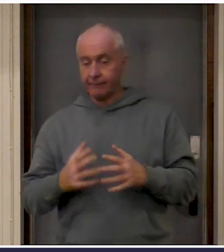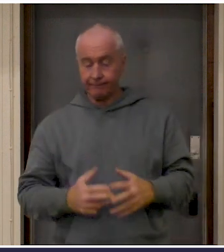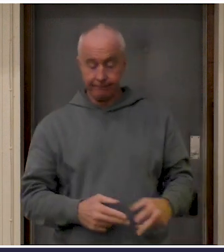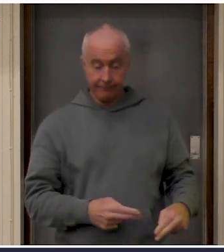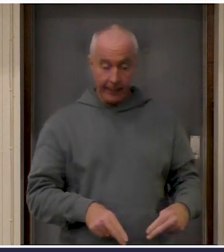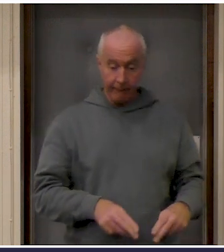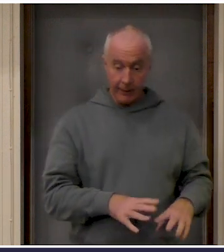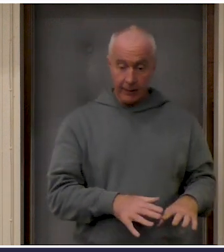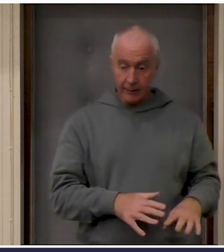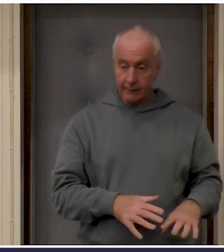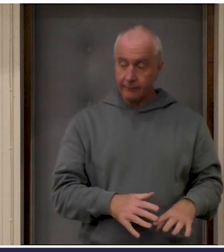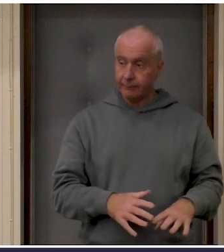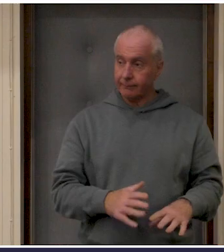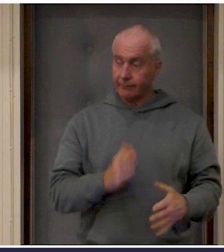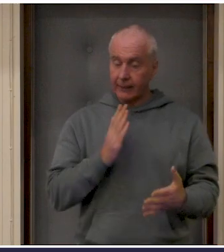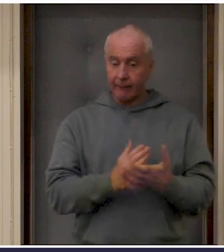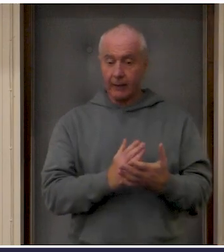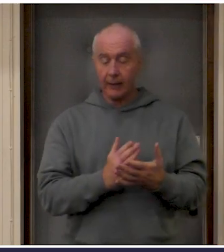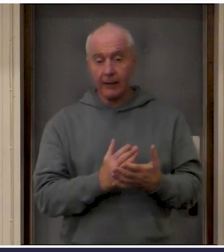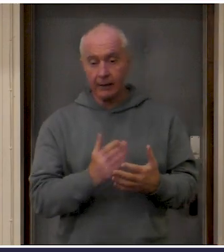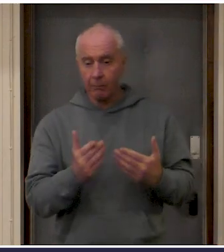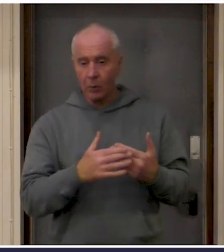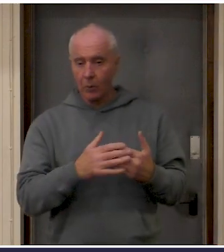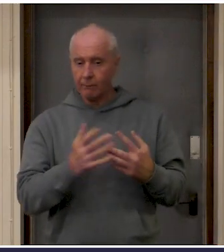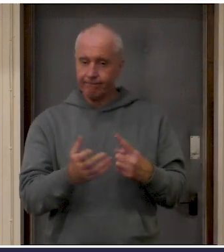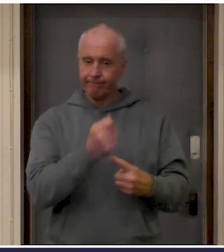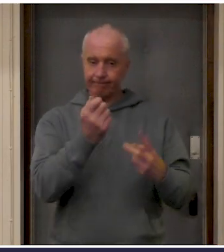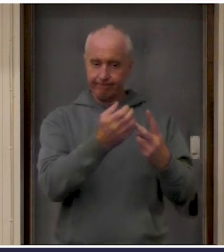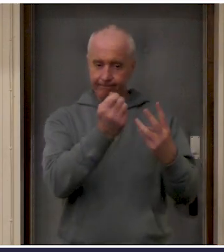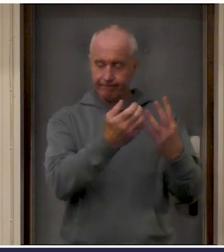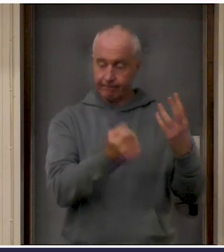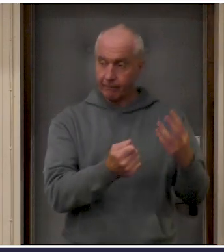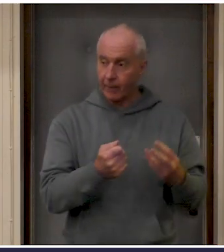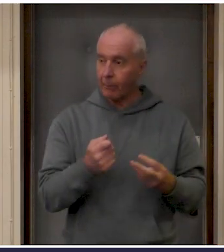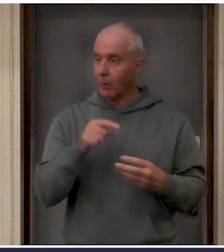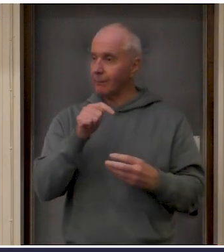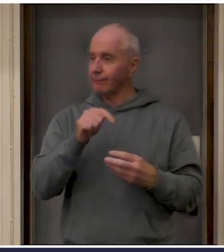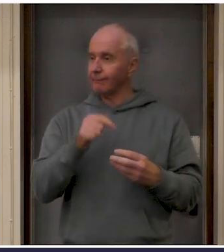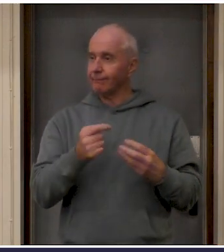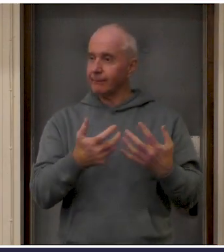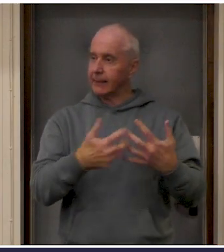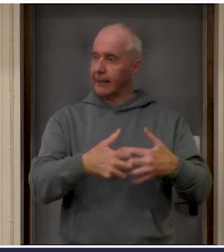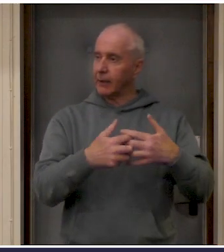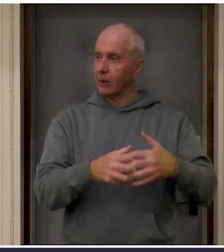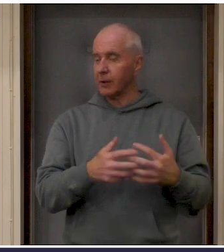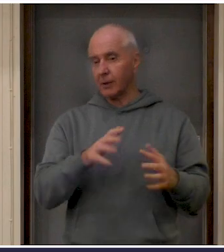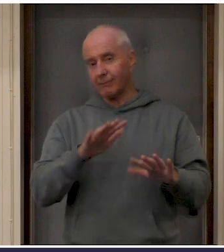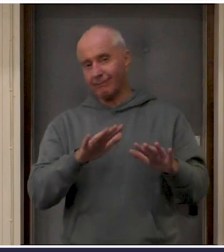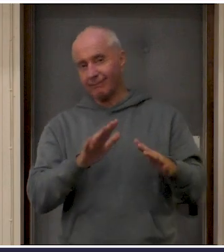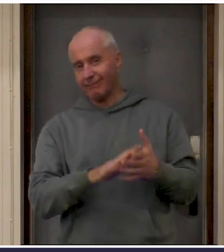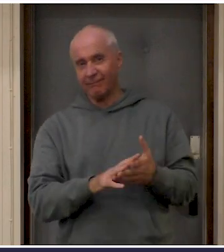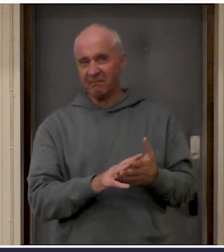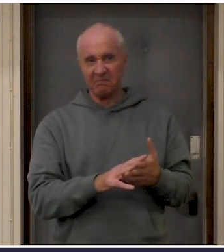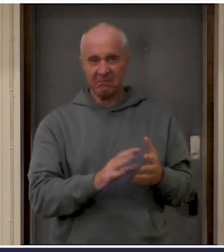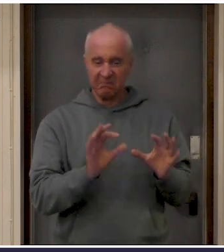program is definitely more successful. There's a lot more to point at, but the technology was fairly